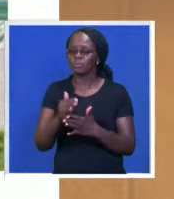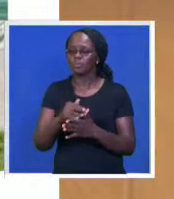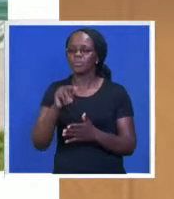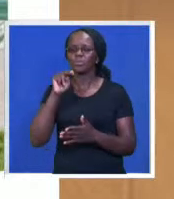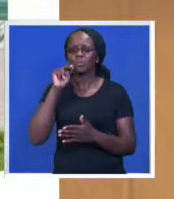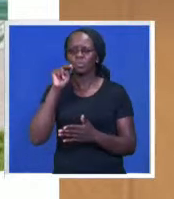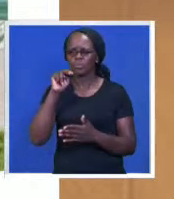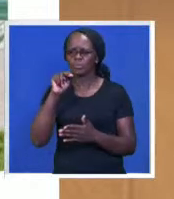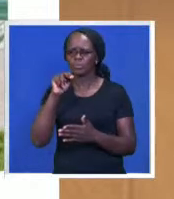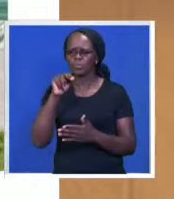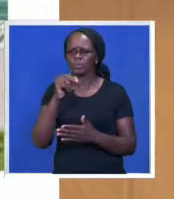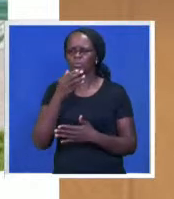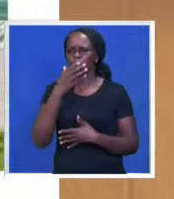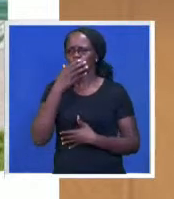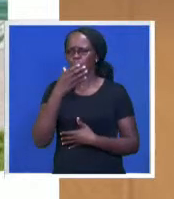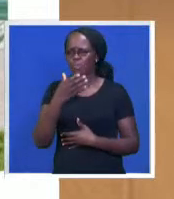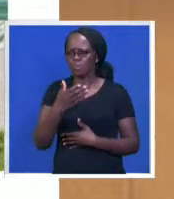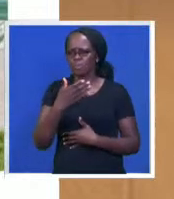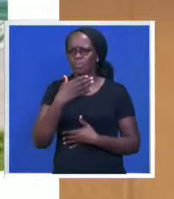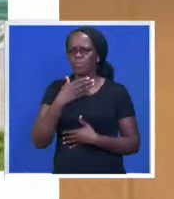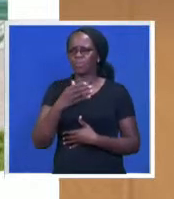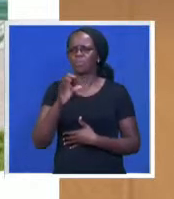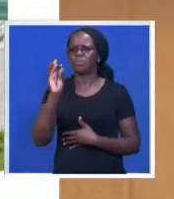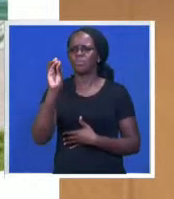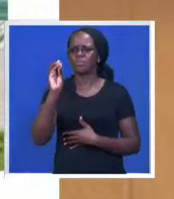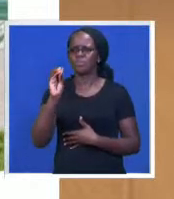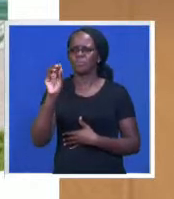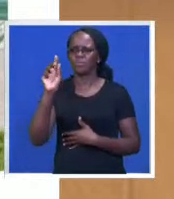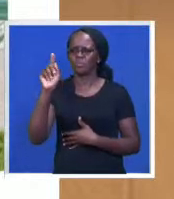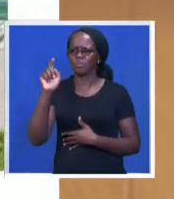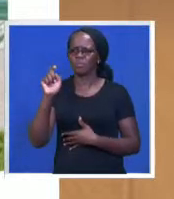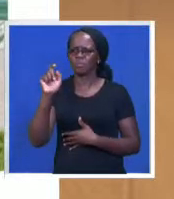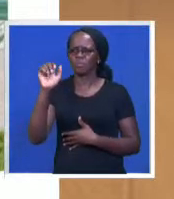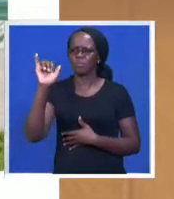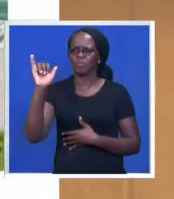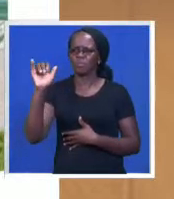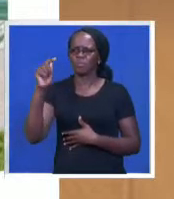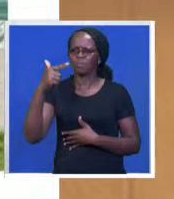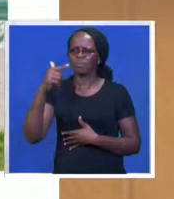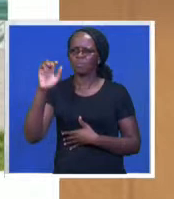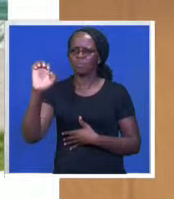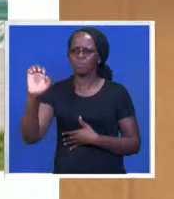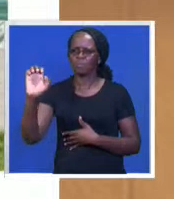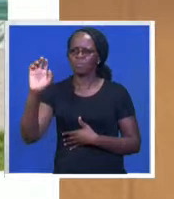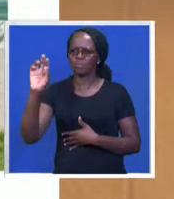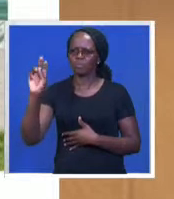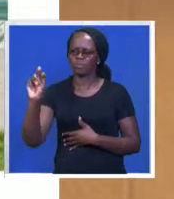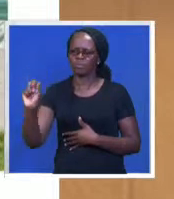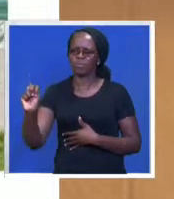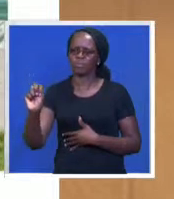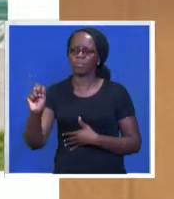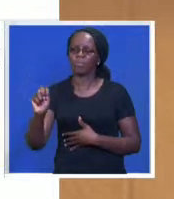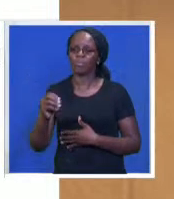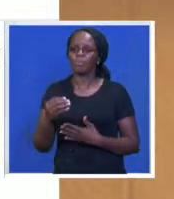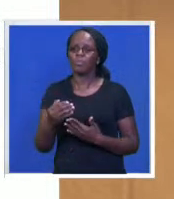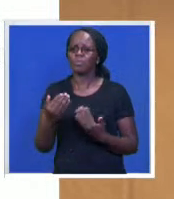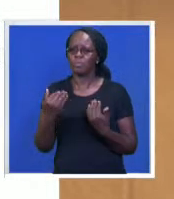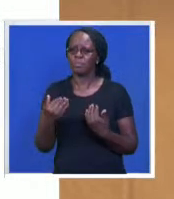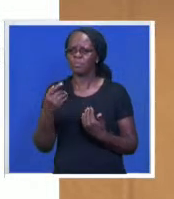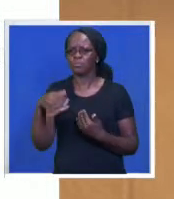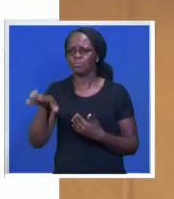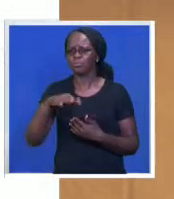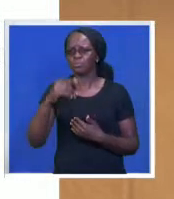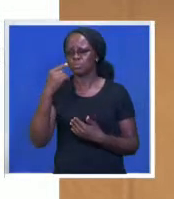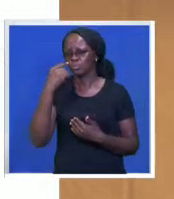is called oxygen. So they are important for our survival as well. So I hope you can see how important it is for us